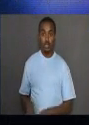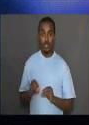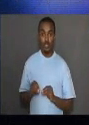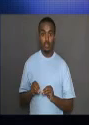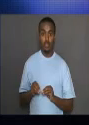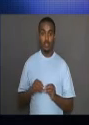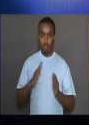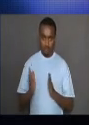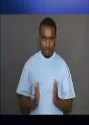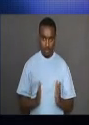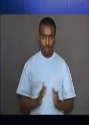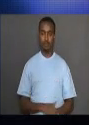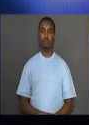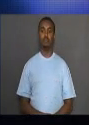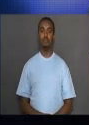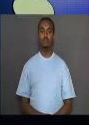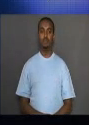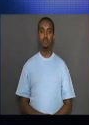Students, let's get ready.